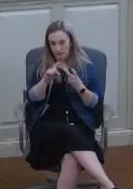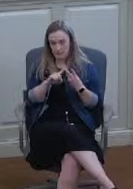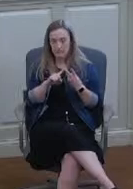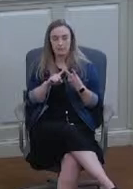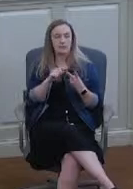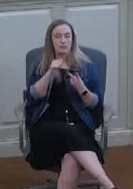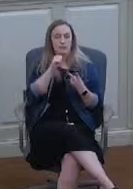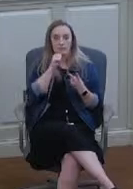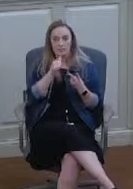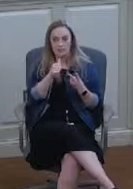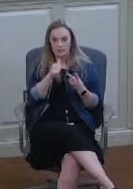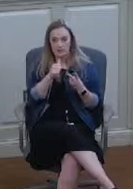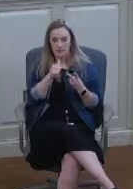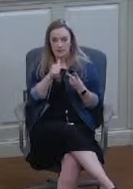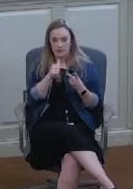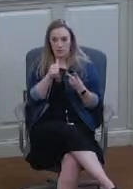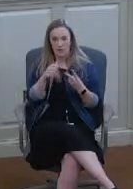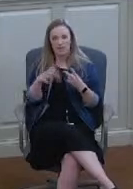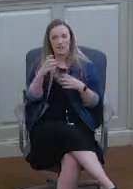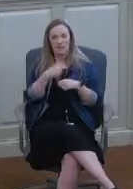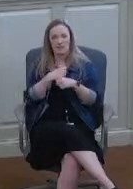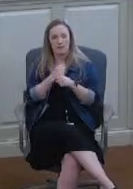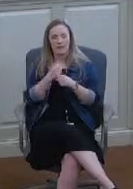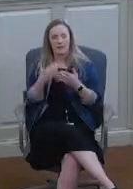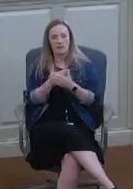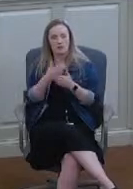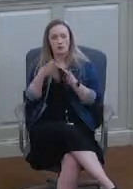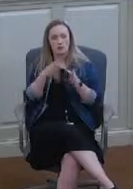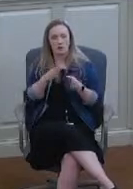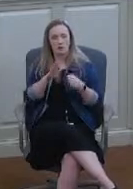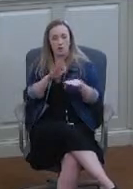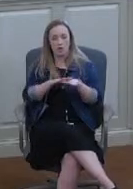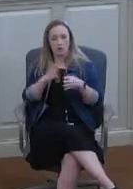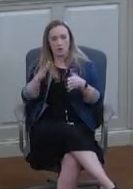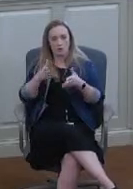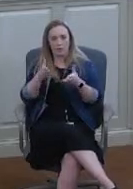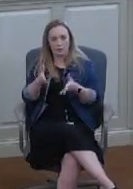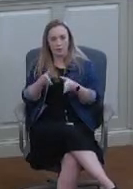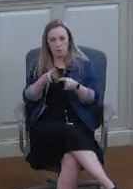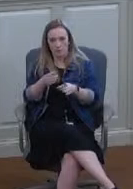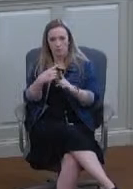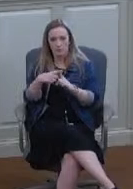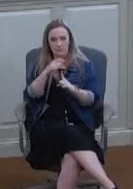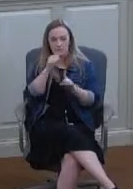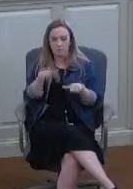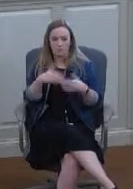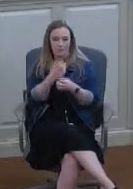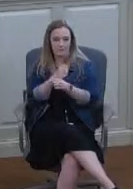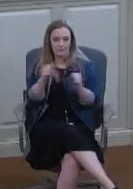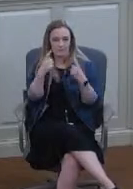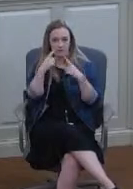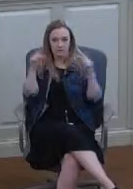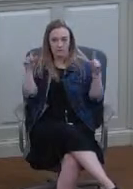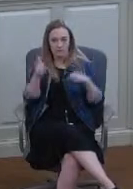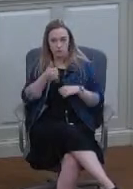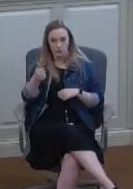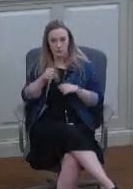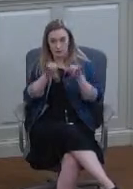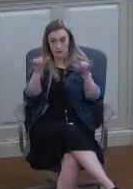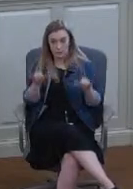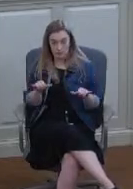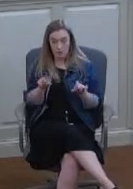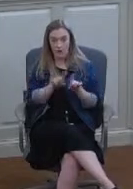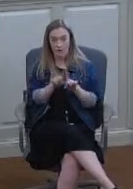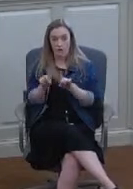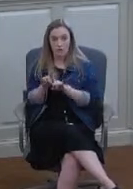additional access onto an arterial road, as well as not promoting a safe, effective transportation system. Furthermore, the proposed rezoning